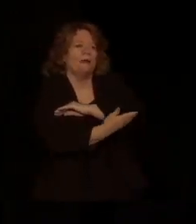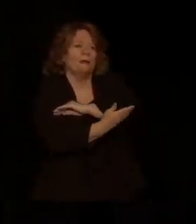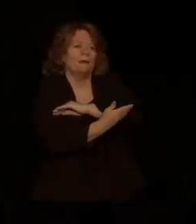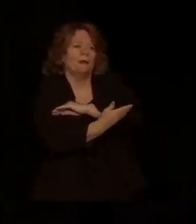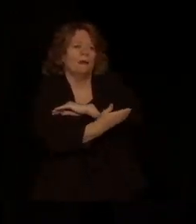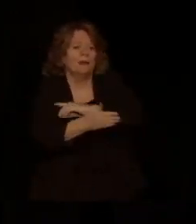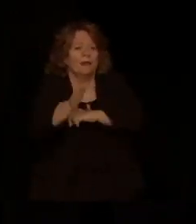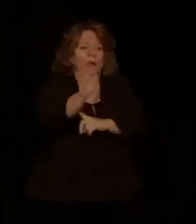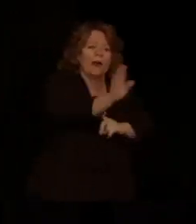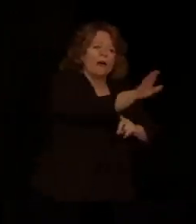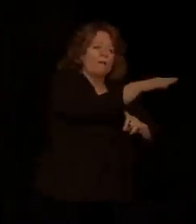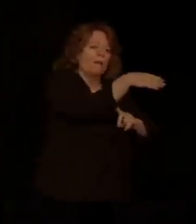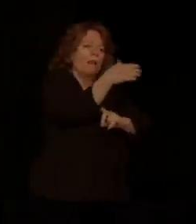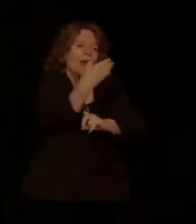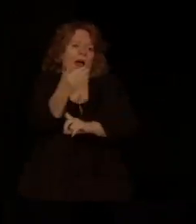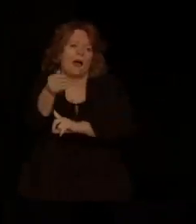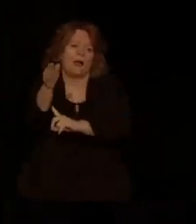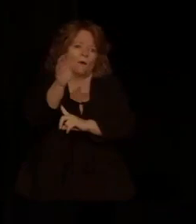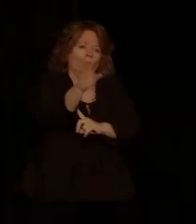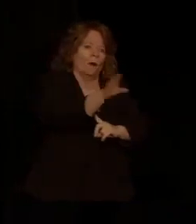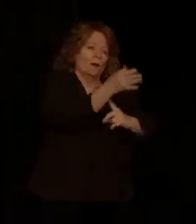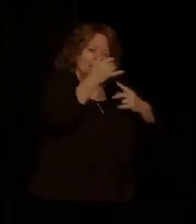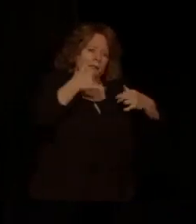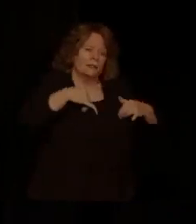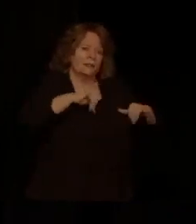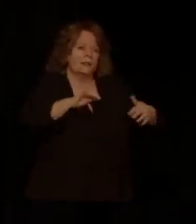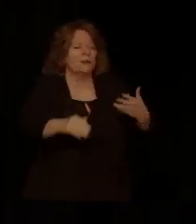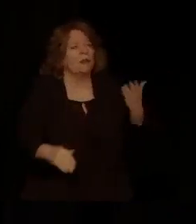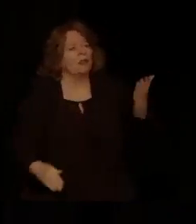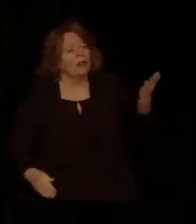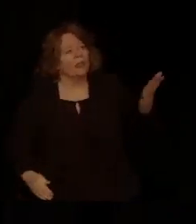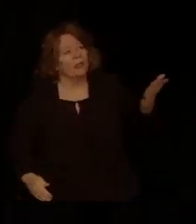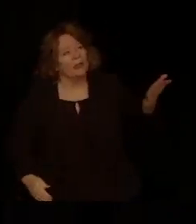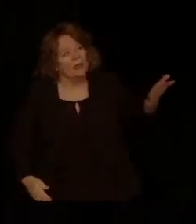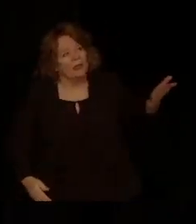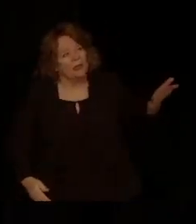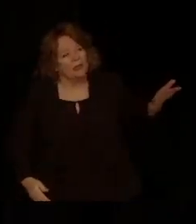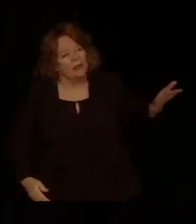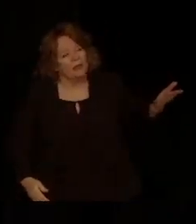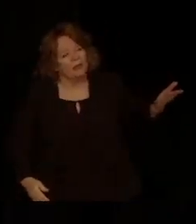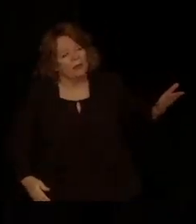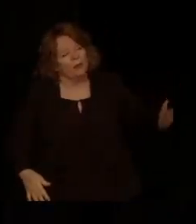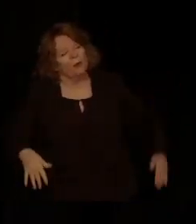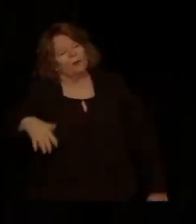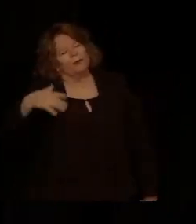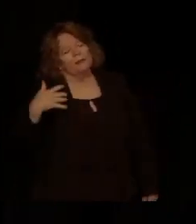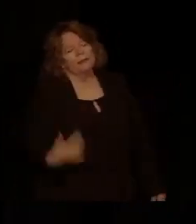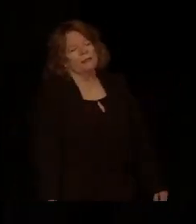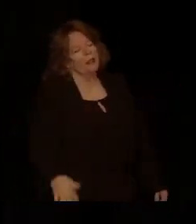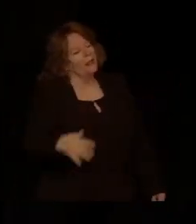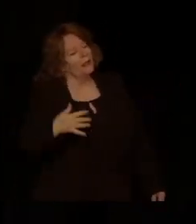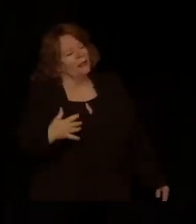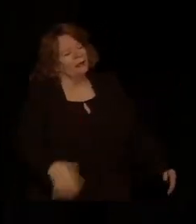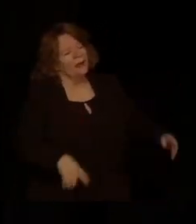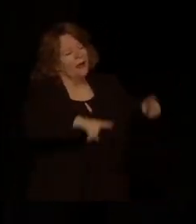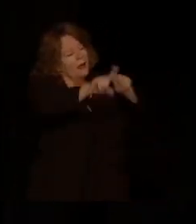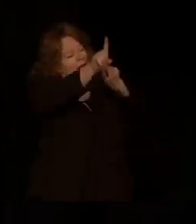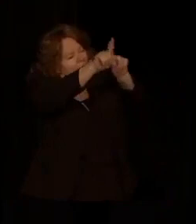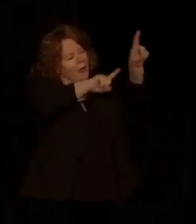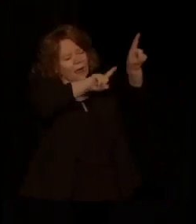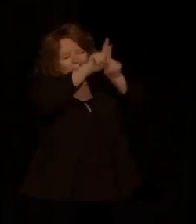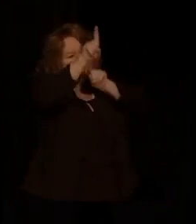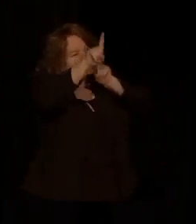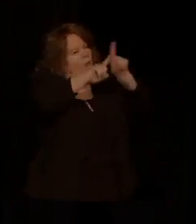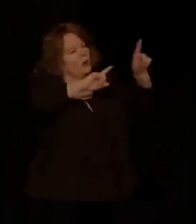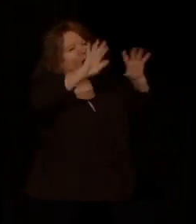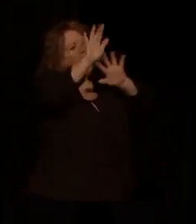night that our flag was still there. Oh, say does